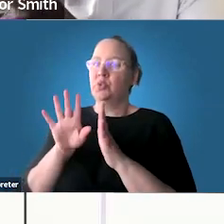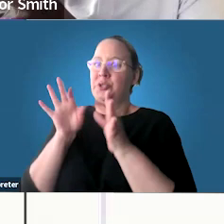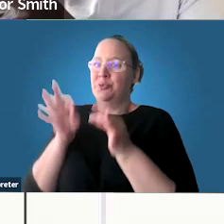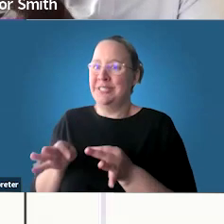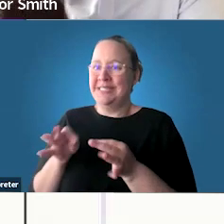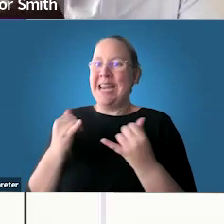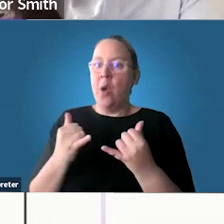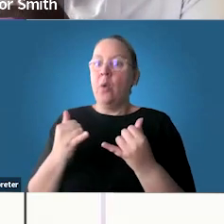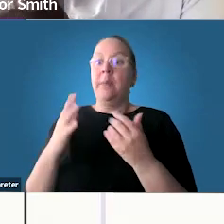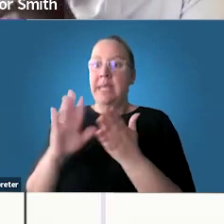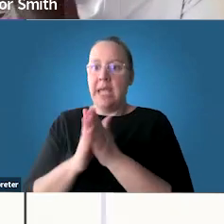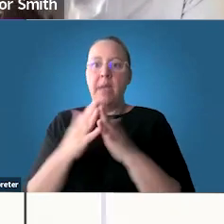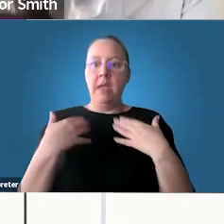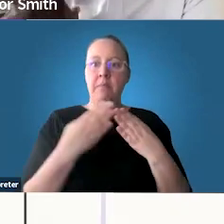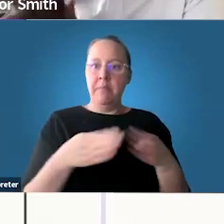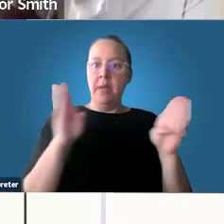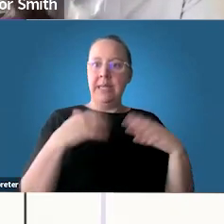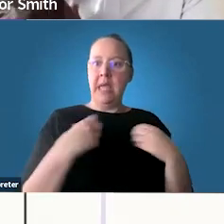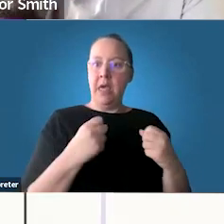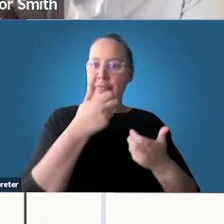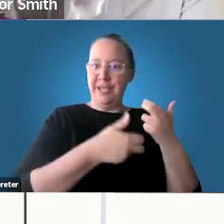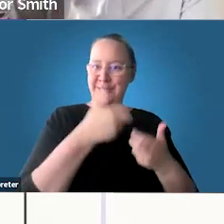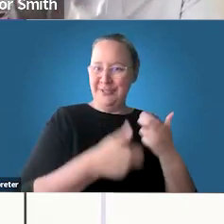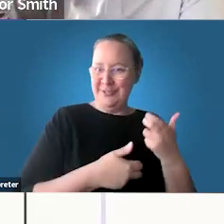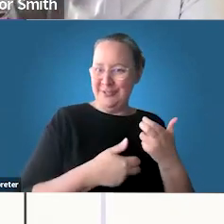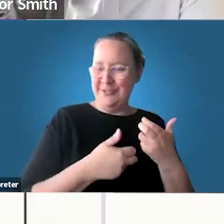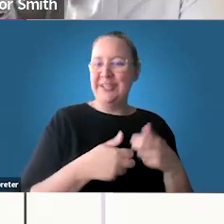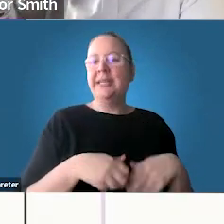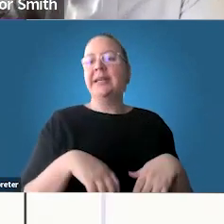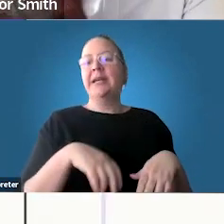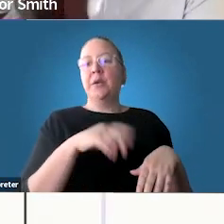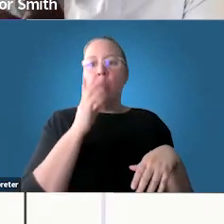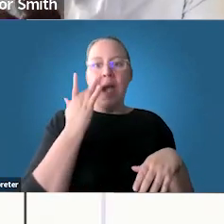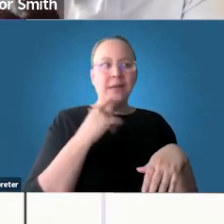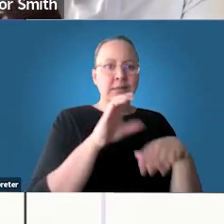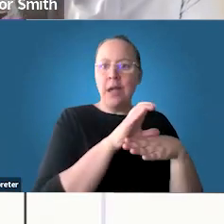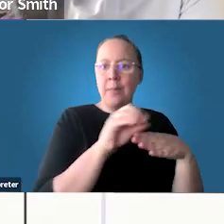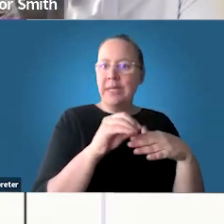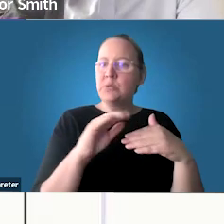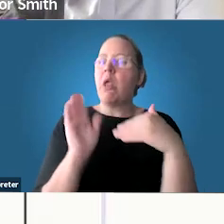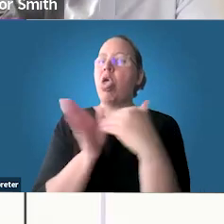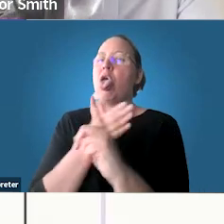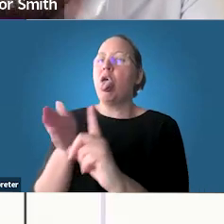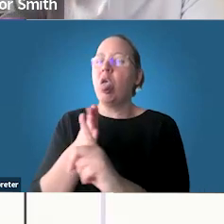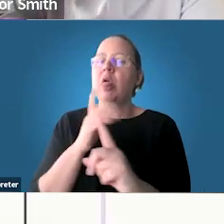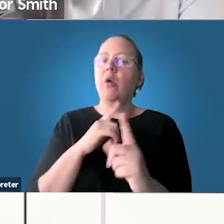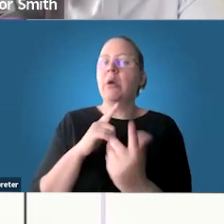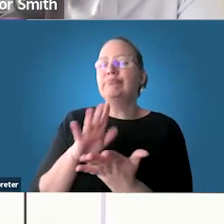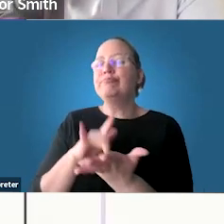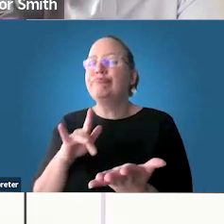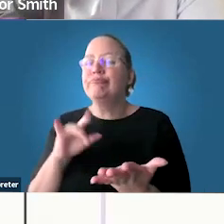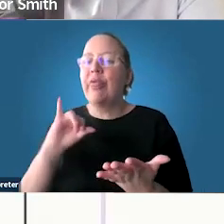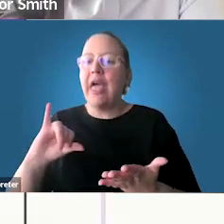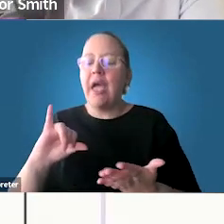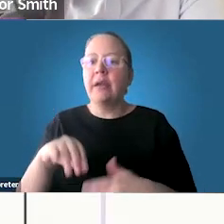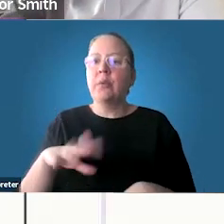health issue, tied it to corporate harm and manipulation. Players like Robert Wood Johnson Foundation played a pivotal role